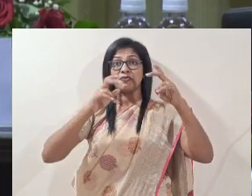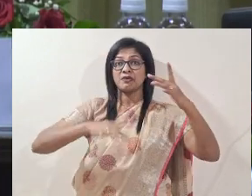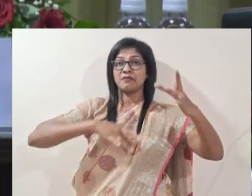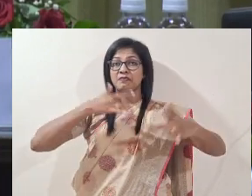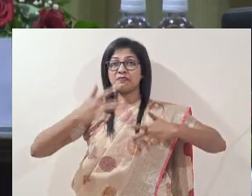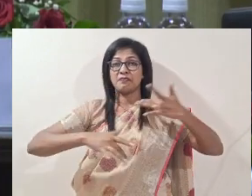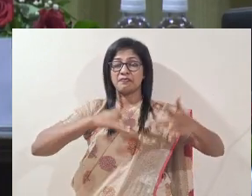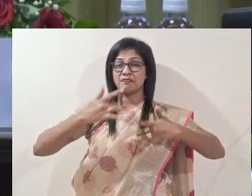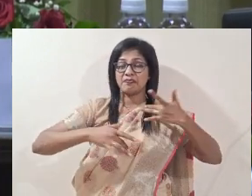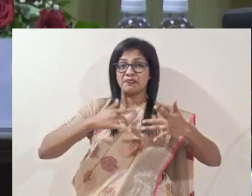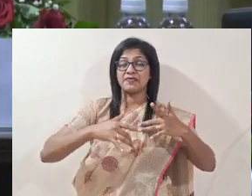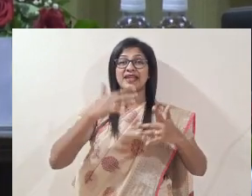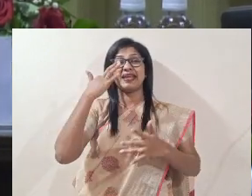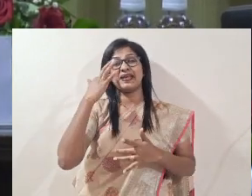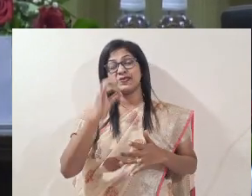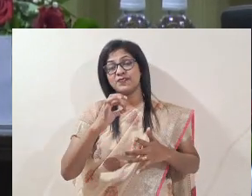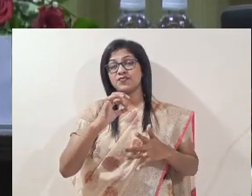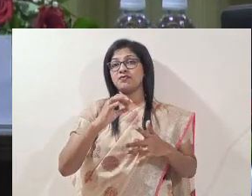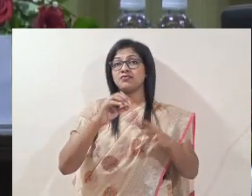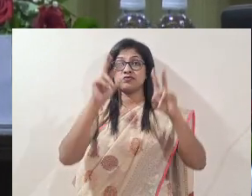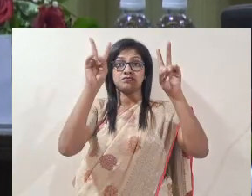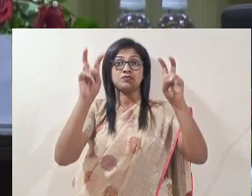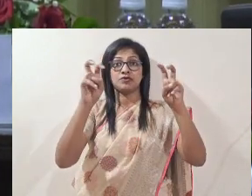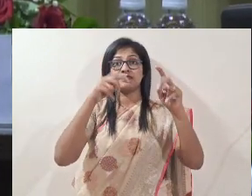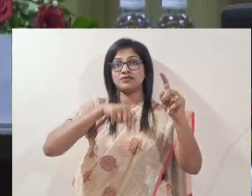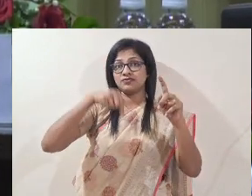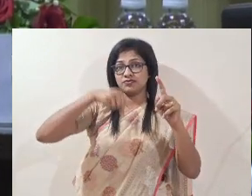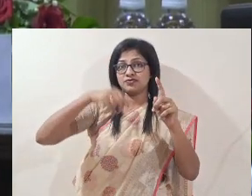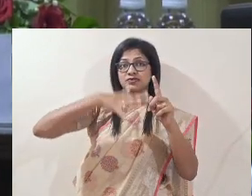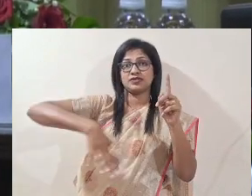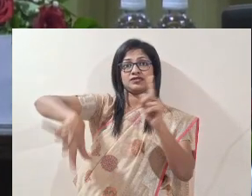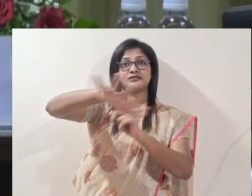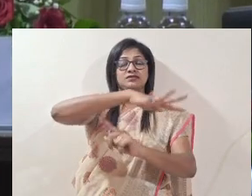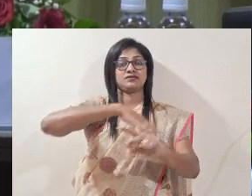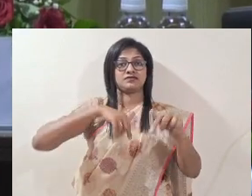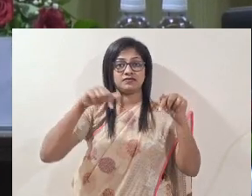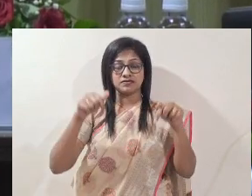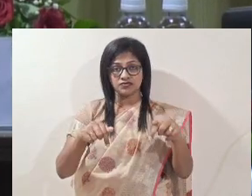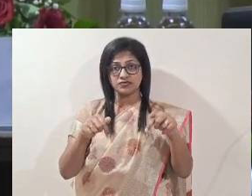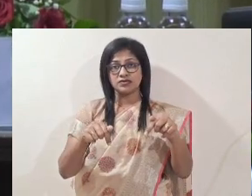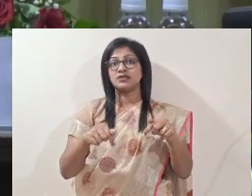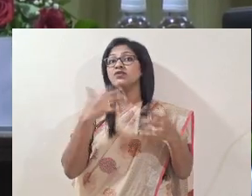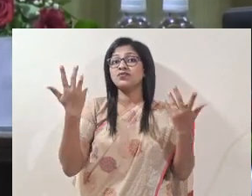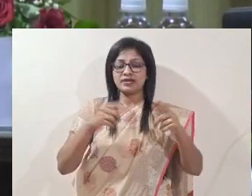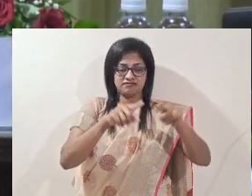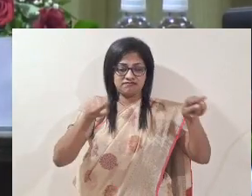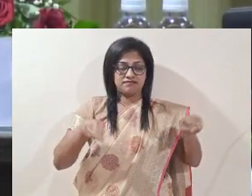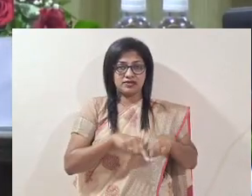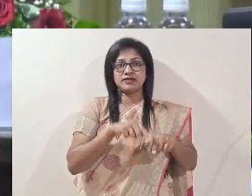and relevant subjects in today's society, that is land use and transportation planning.